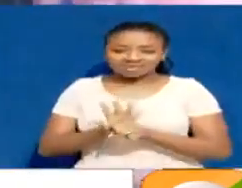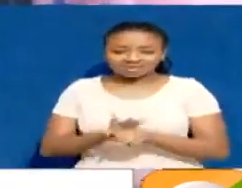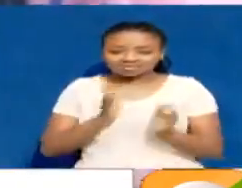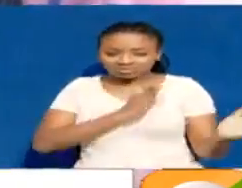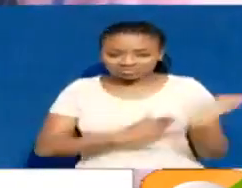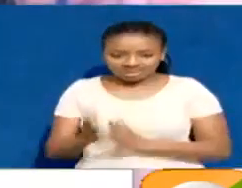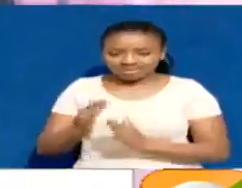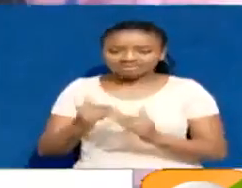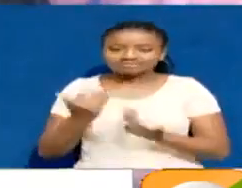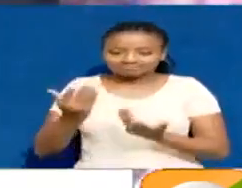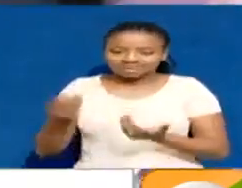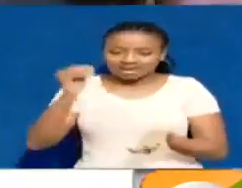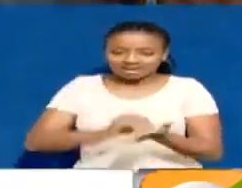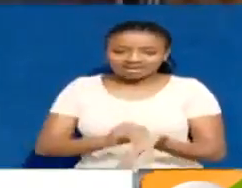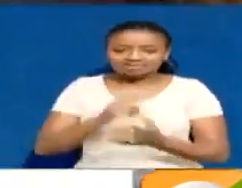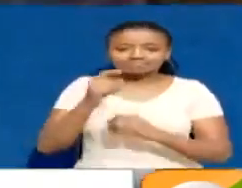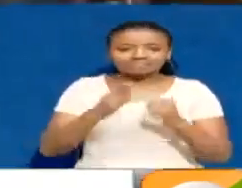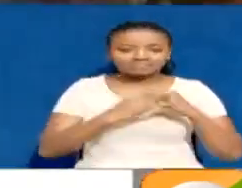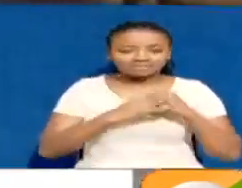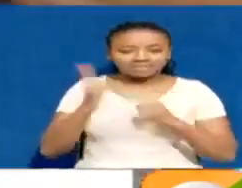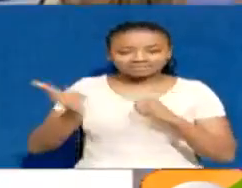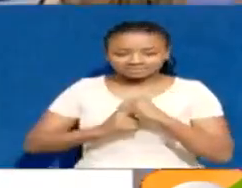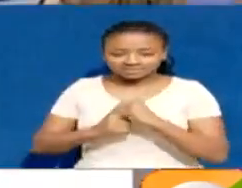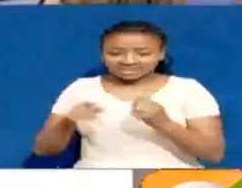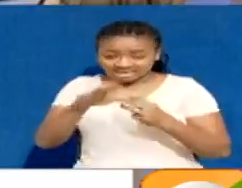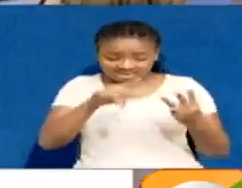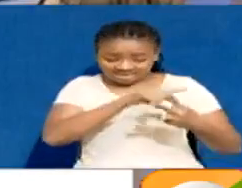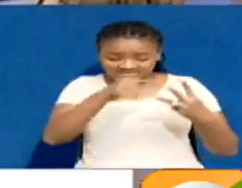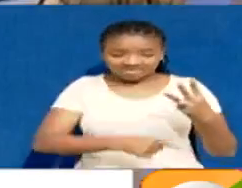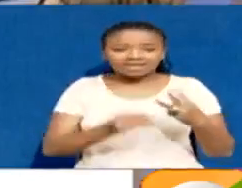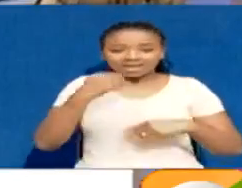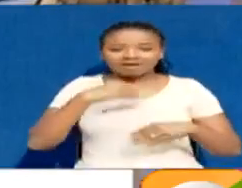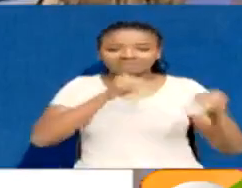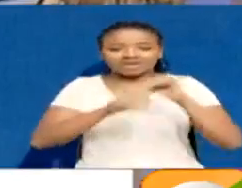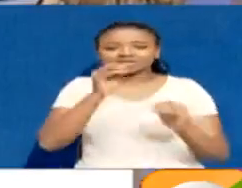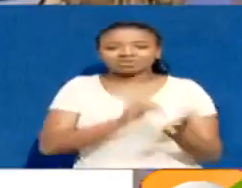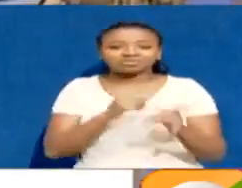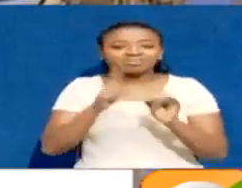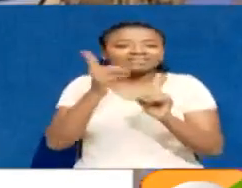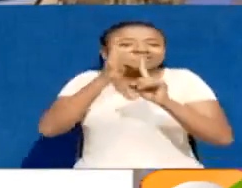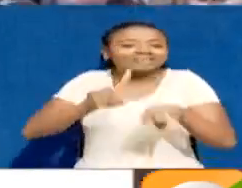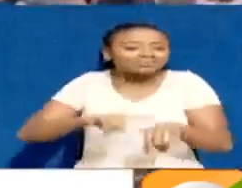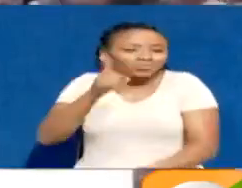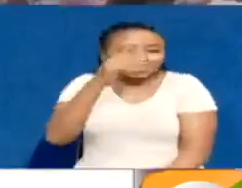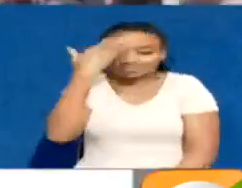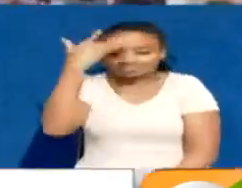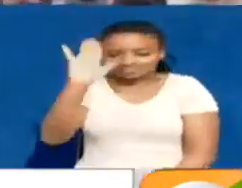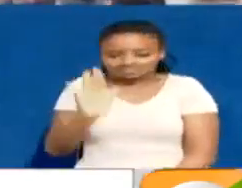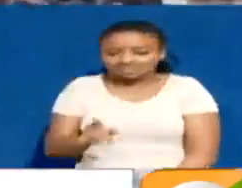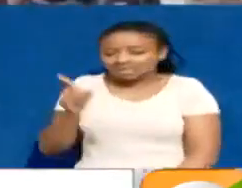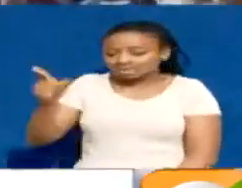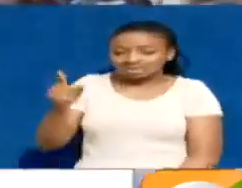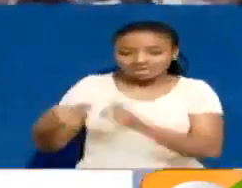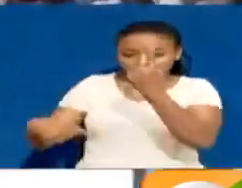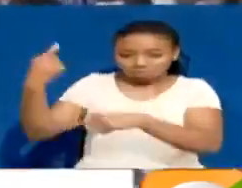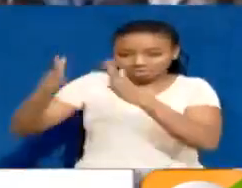been penned for the 6th of September in the affected areas, but a date has not been confirmed for Tigray. Abiy Ahmed,